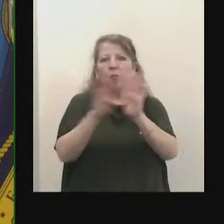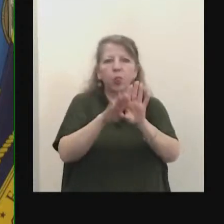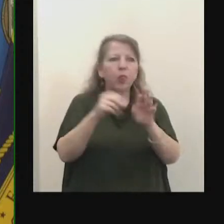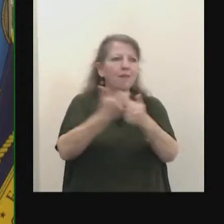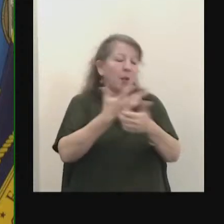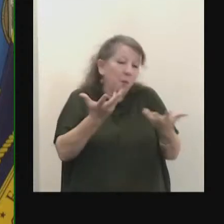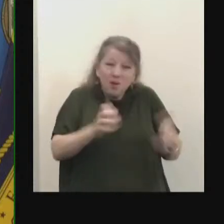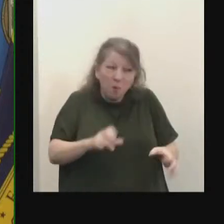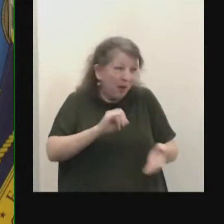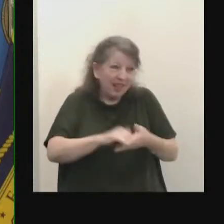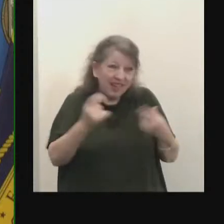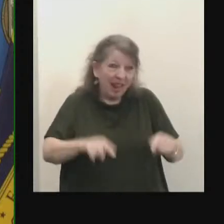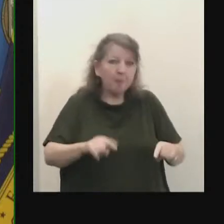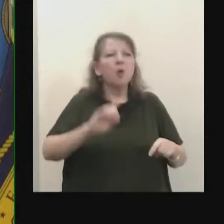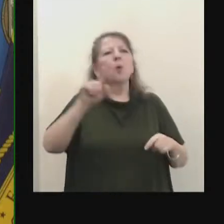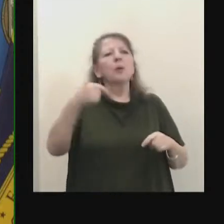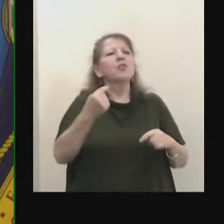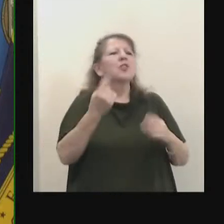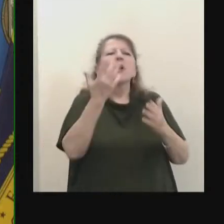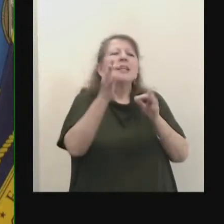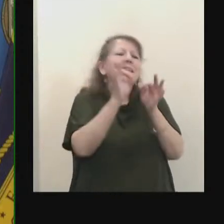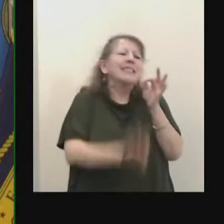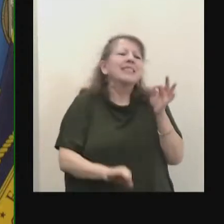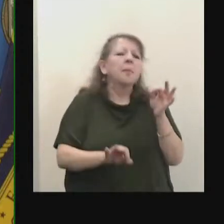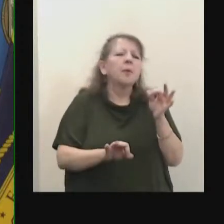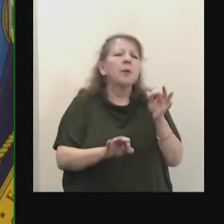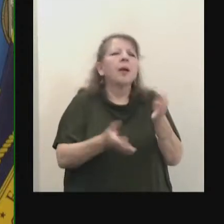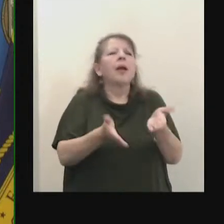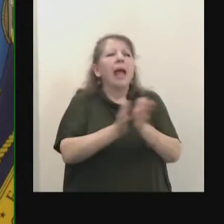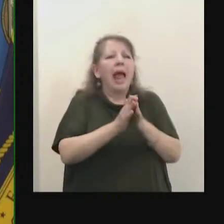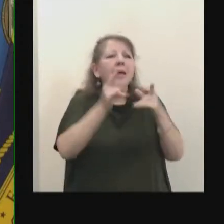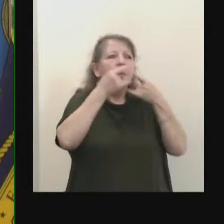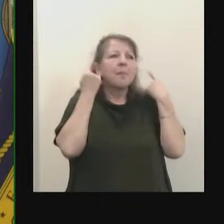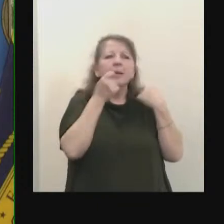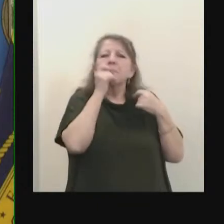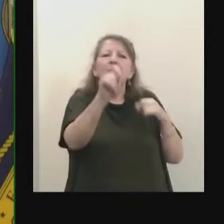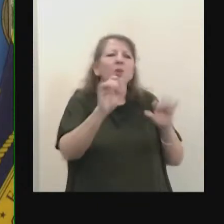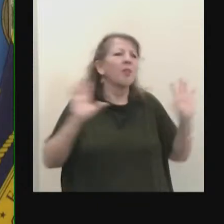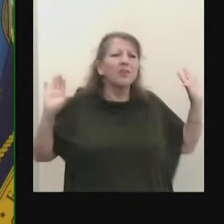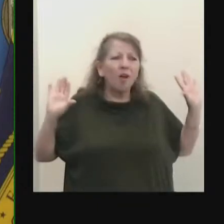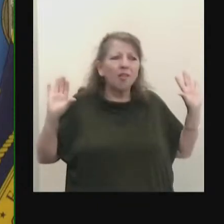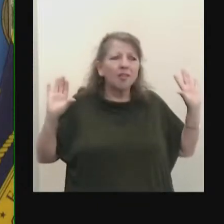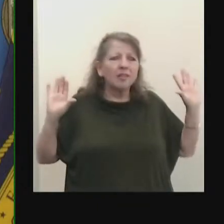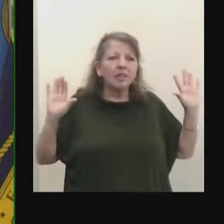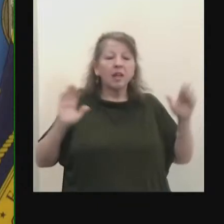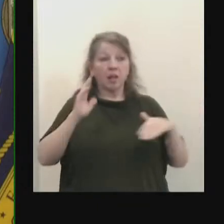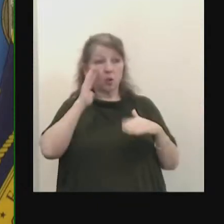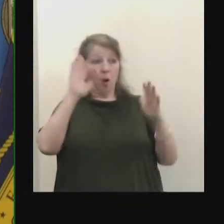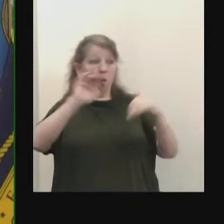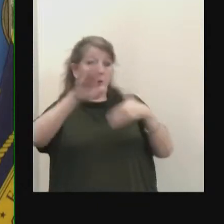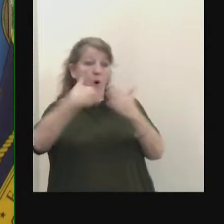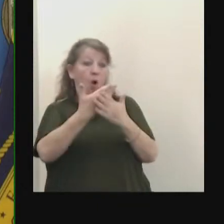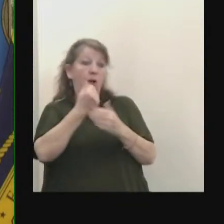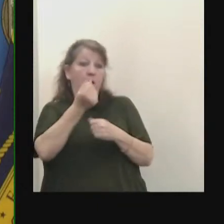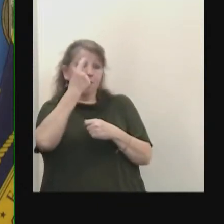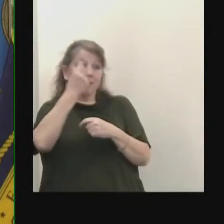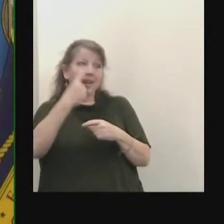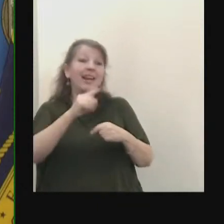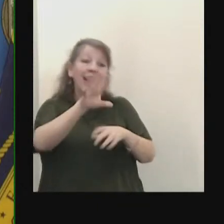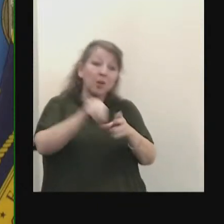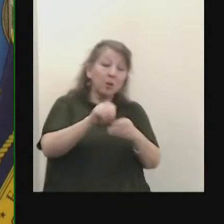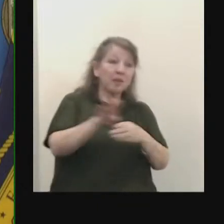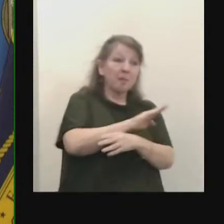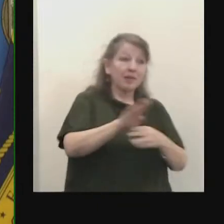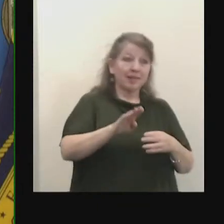We just want people to wear masks. It's bad out there with COVID, and I hope people would understand it, including the business owners. And the last thing I think any of them want during this